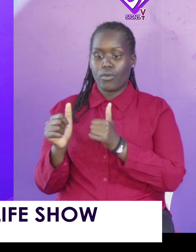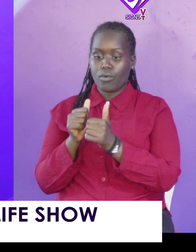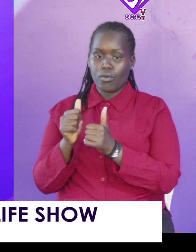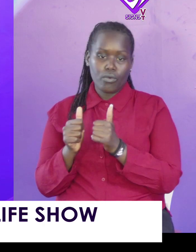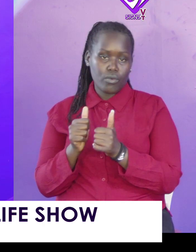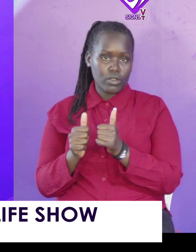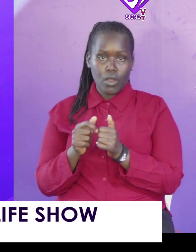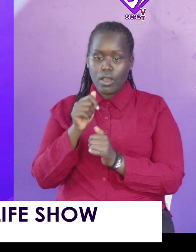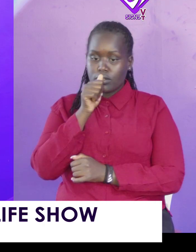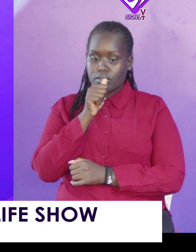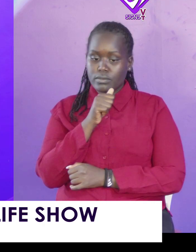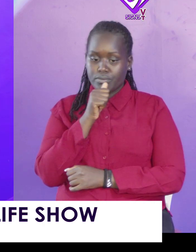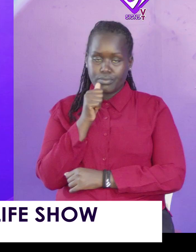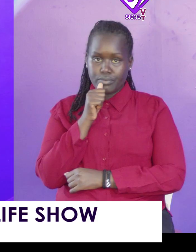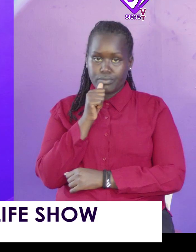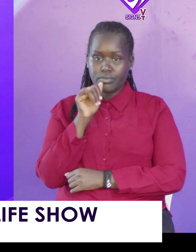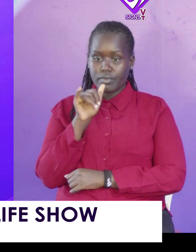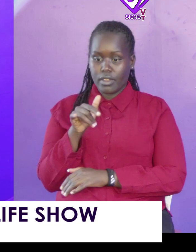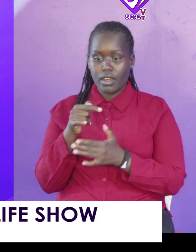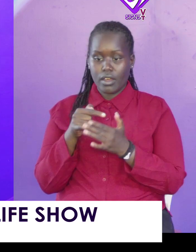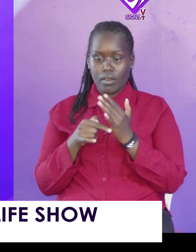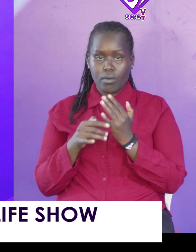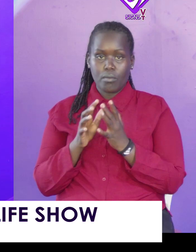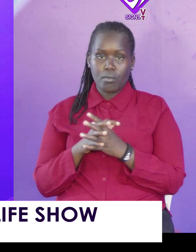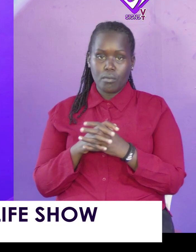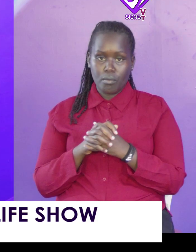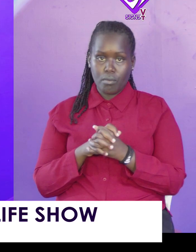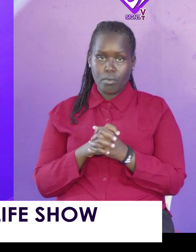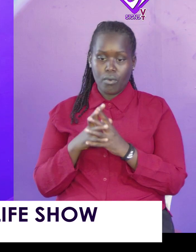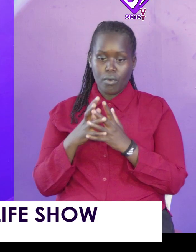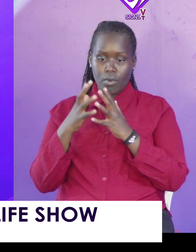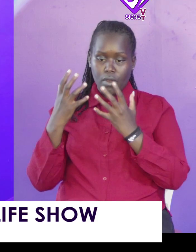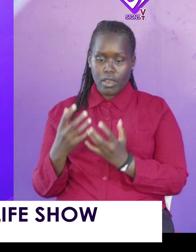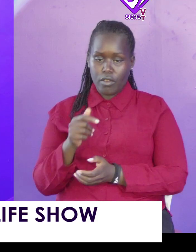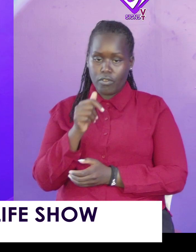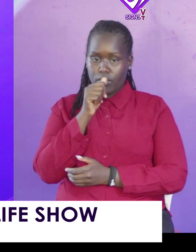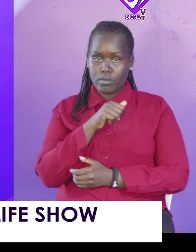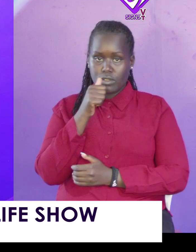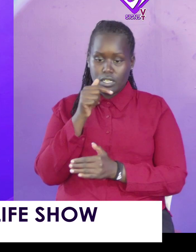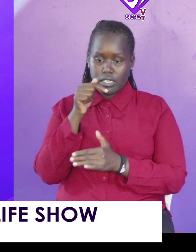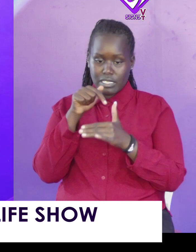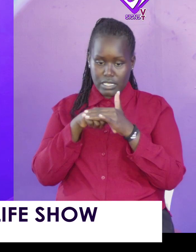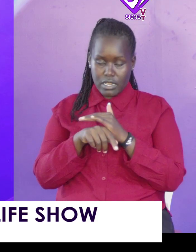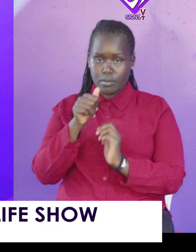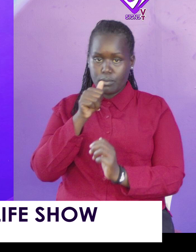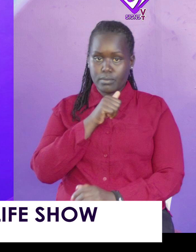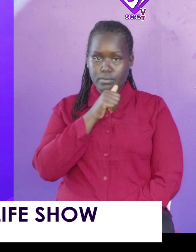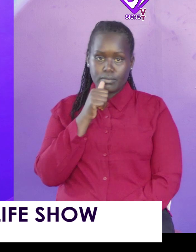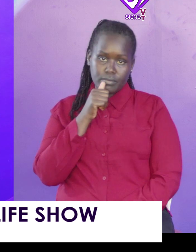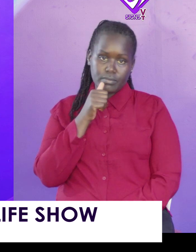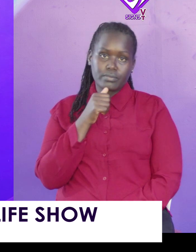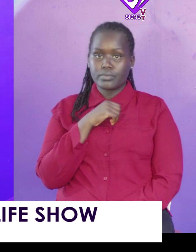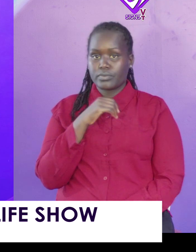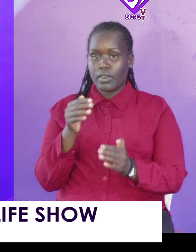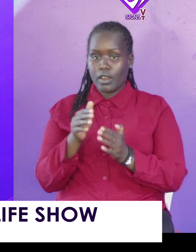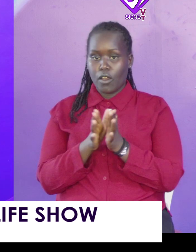a secret. That is a heavy secret. It is a deep secret.